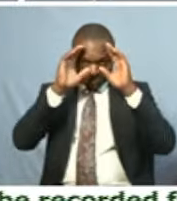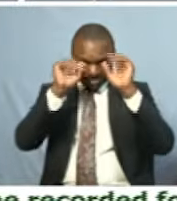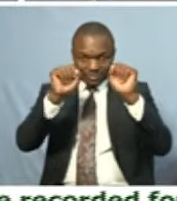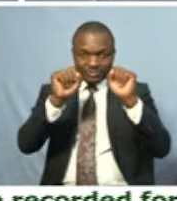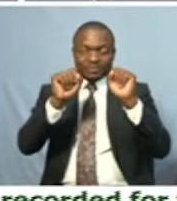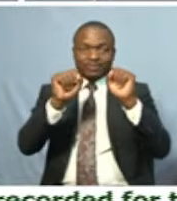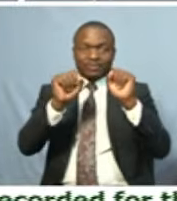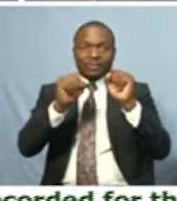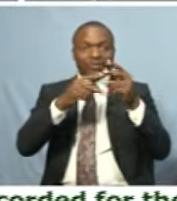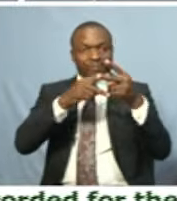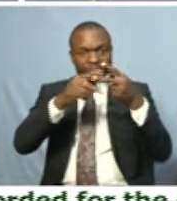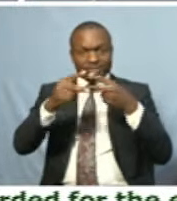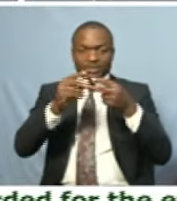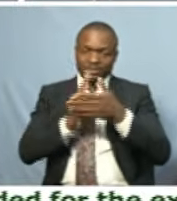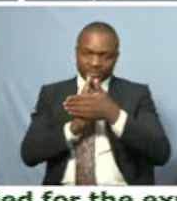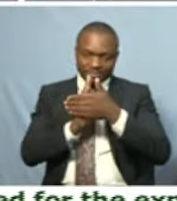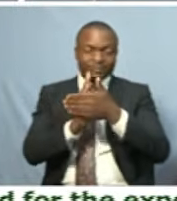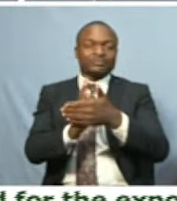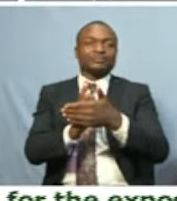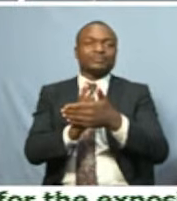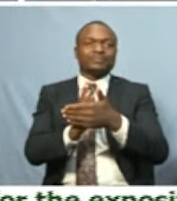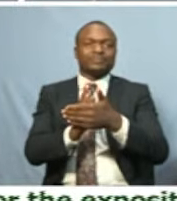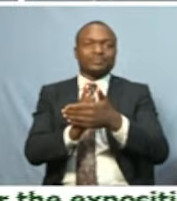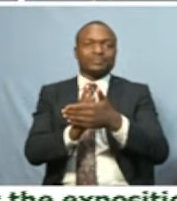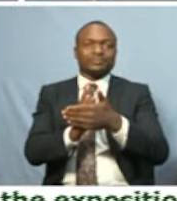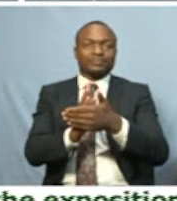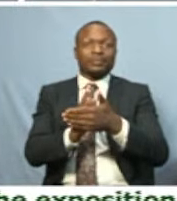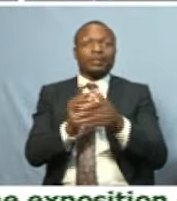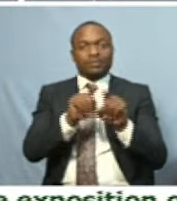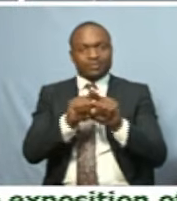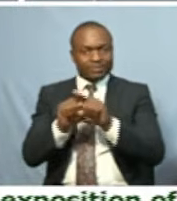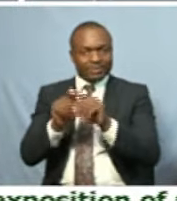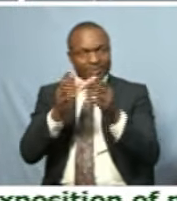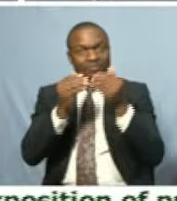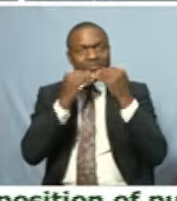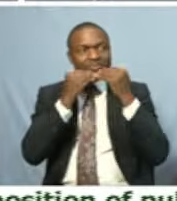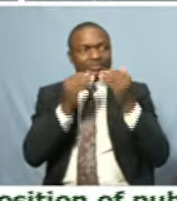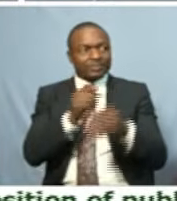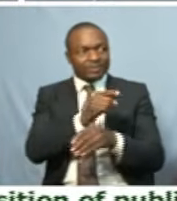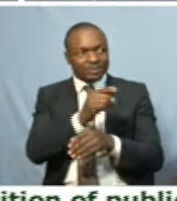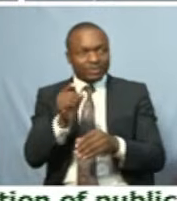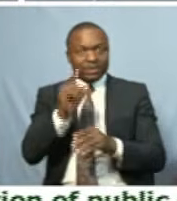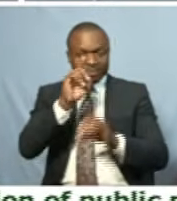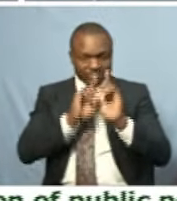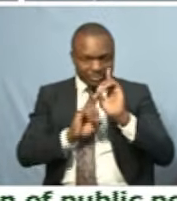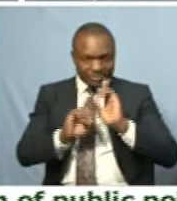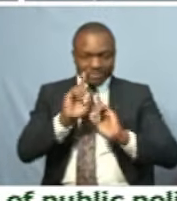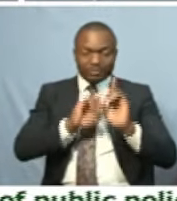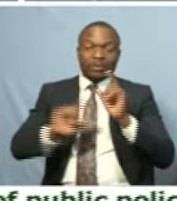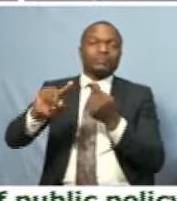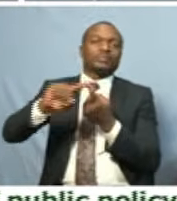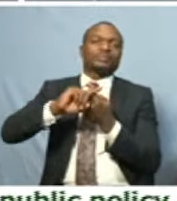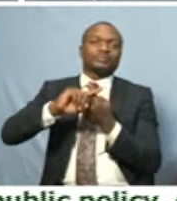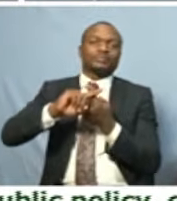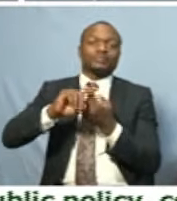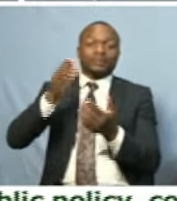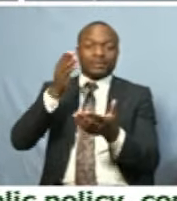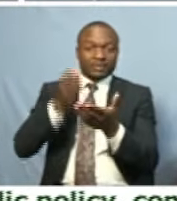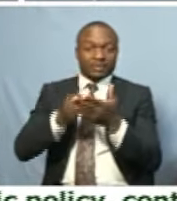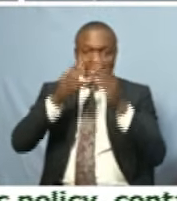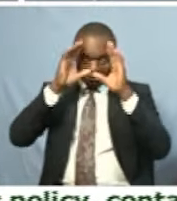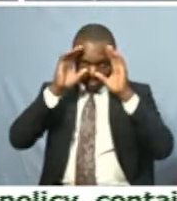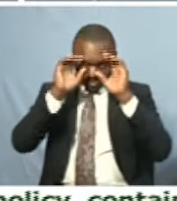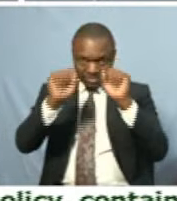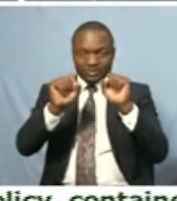for his vision and leadership. And I also want to thank those that debated positively. This is the President